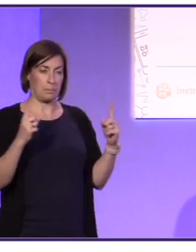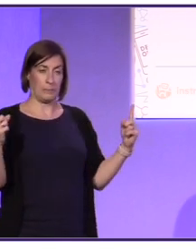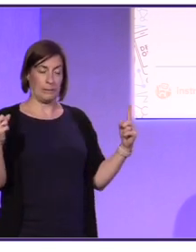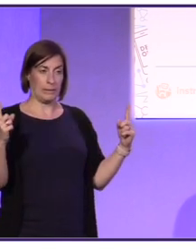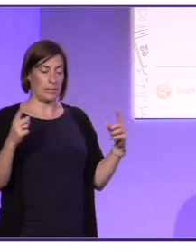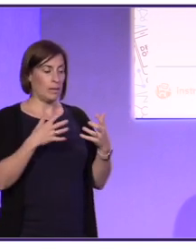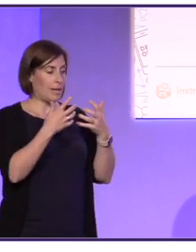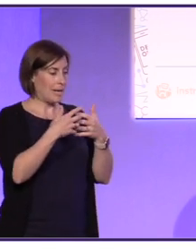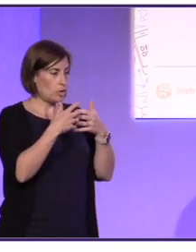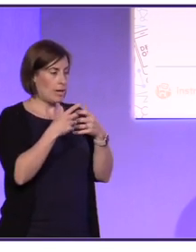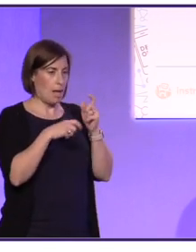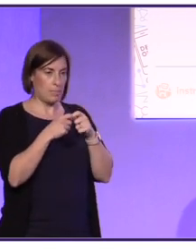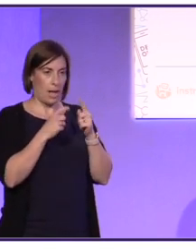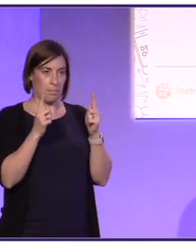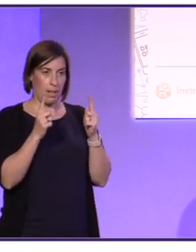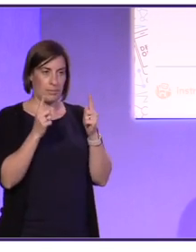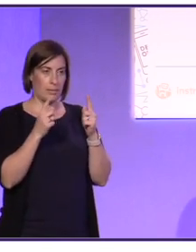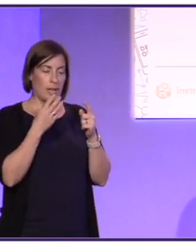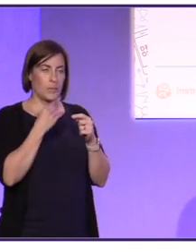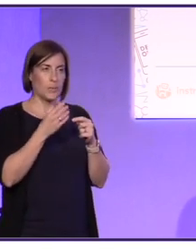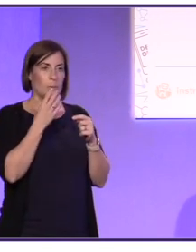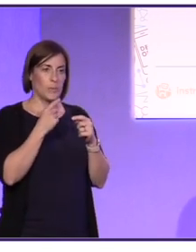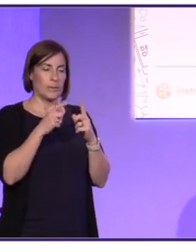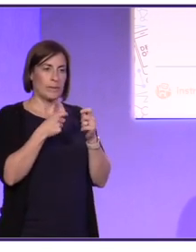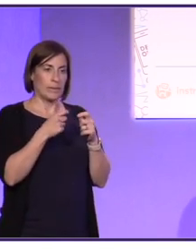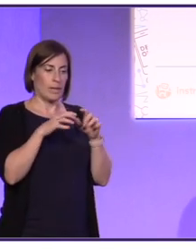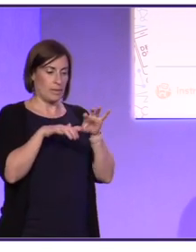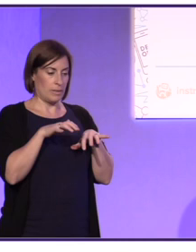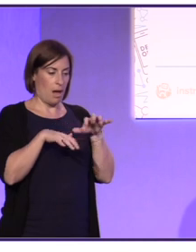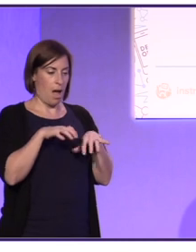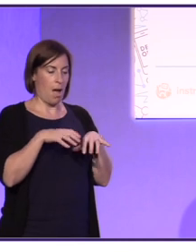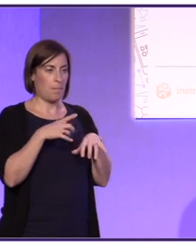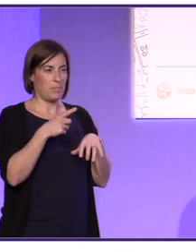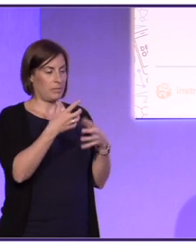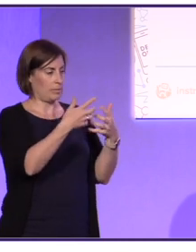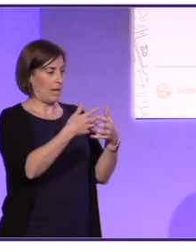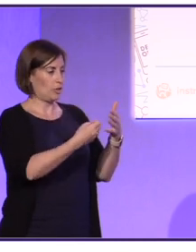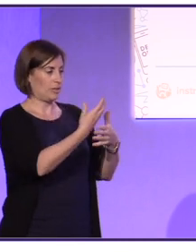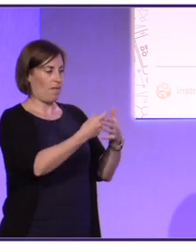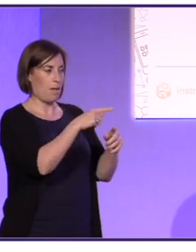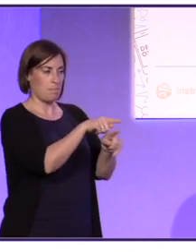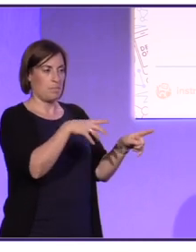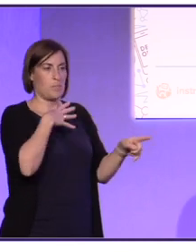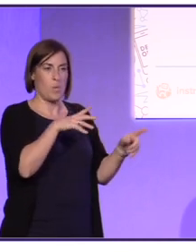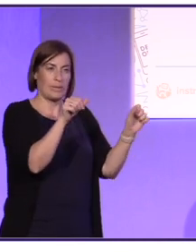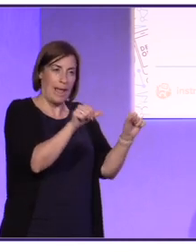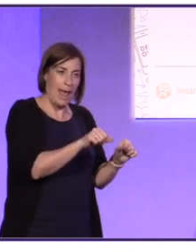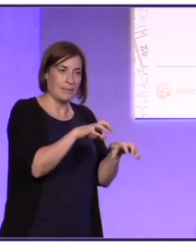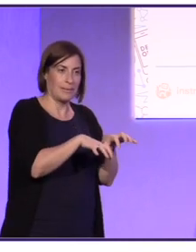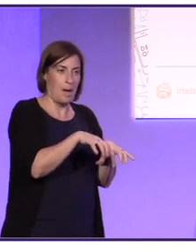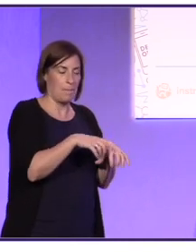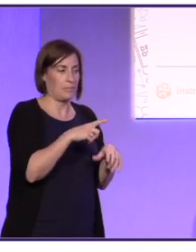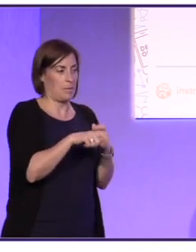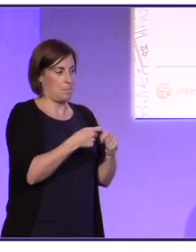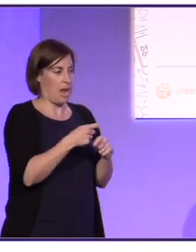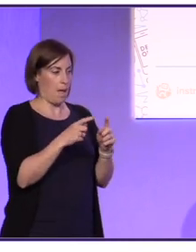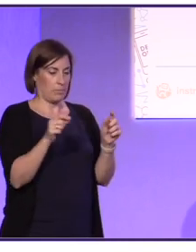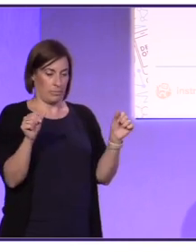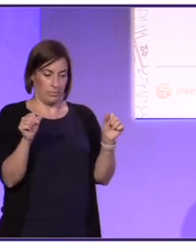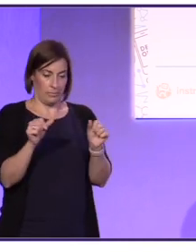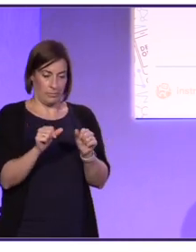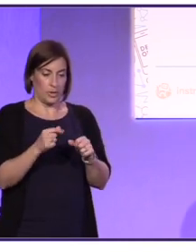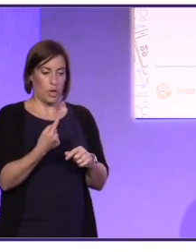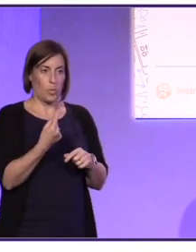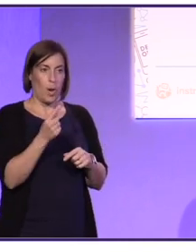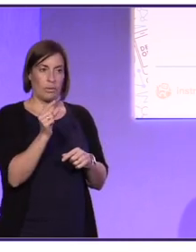Trust engineers to reduce what they have to type. But that's really important at 3 a.m. Because at the end of the day, if